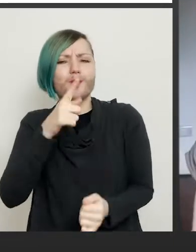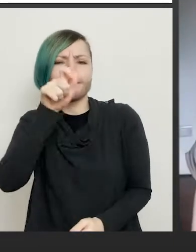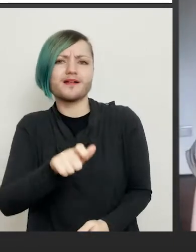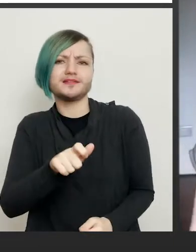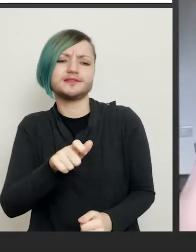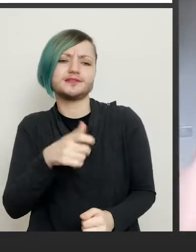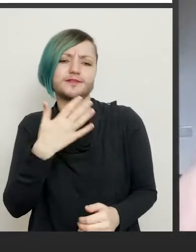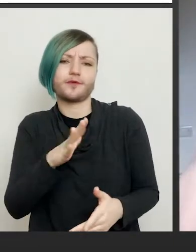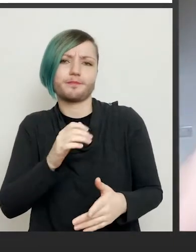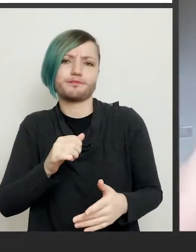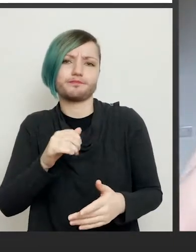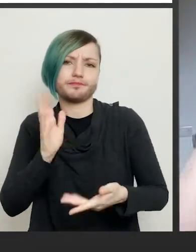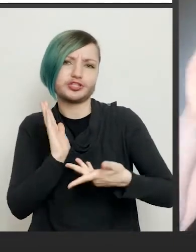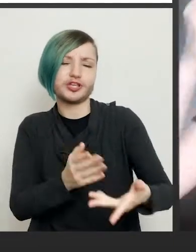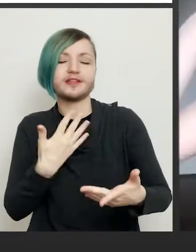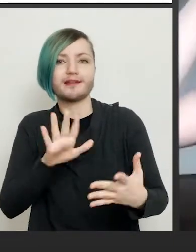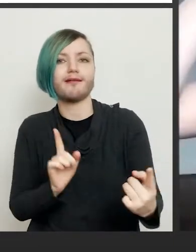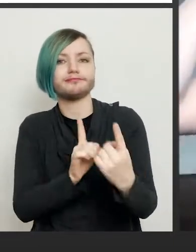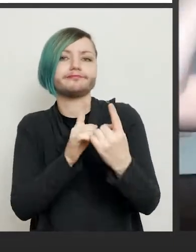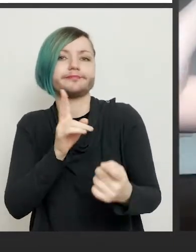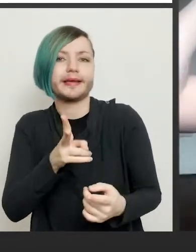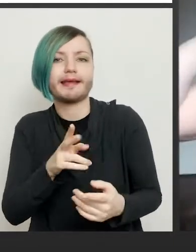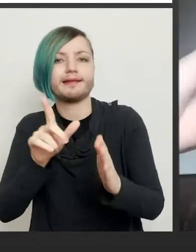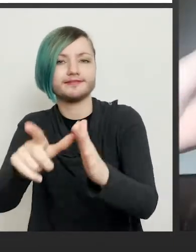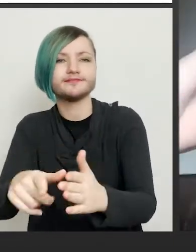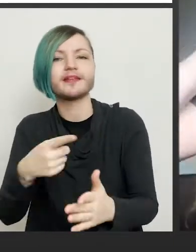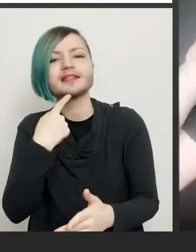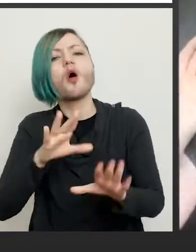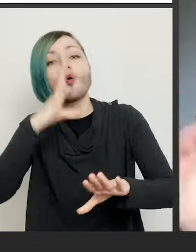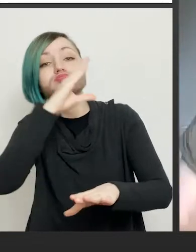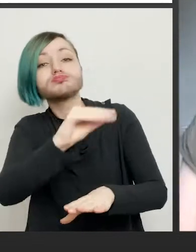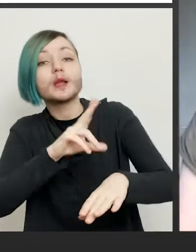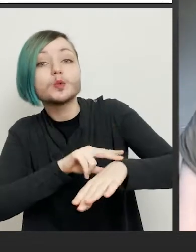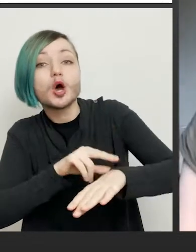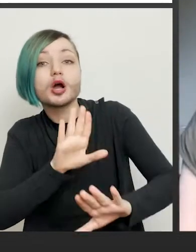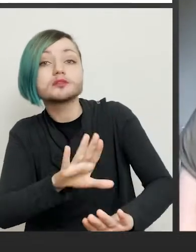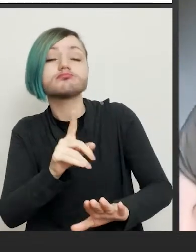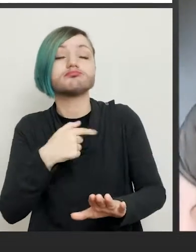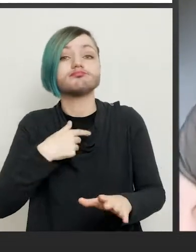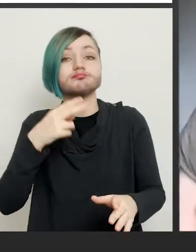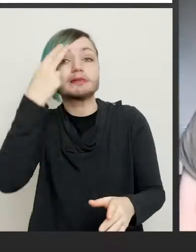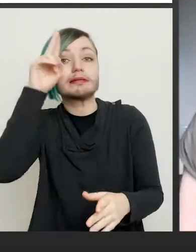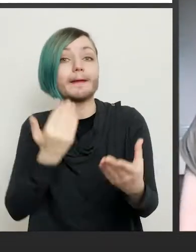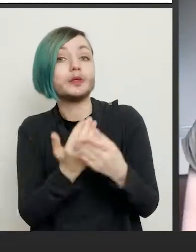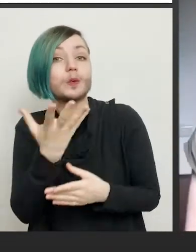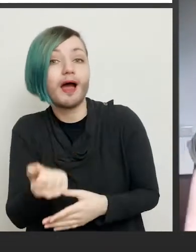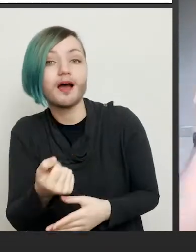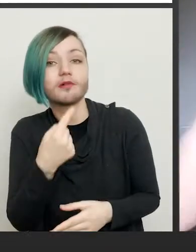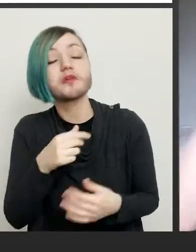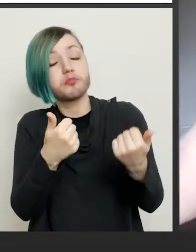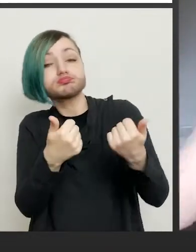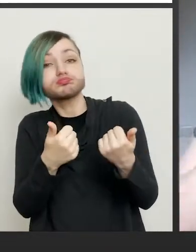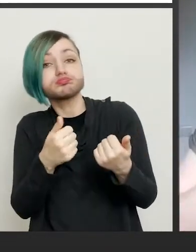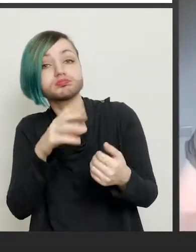clearly. I met up with them again, and they said, "Oh, by the way, Doc, I've got a new name." And I was like, "Great, what is it?"